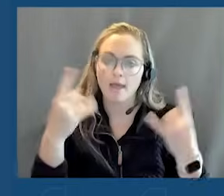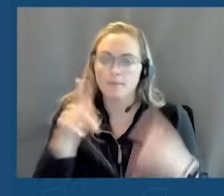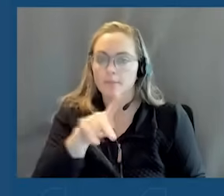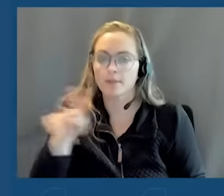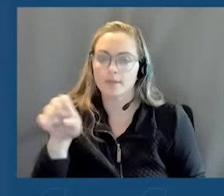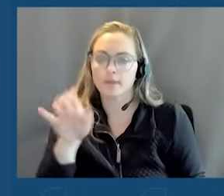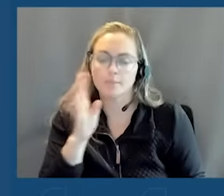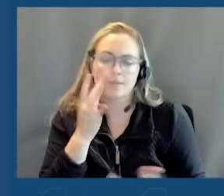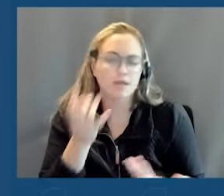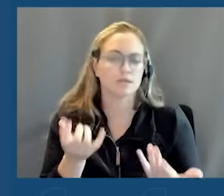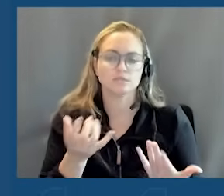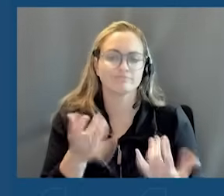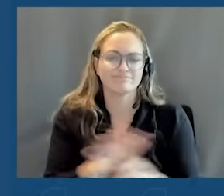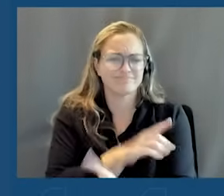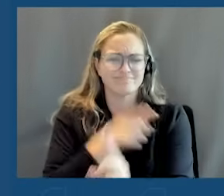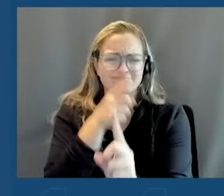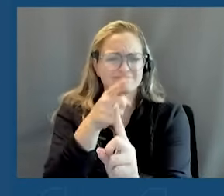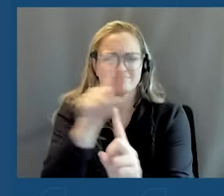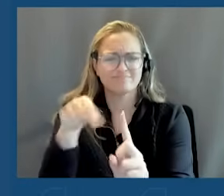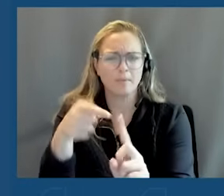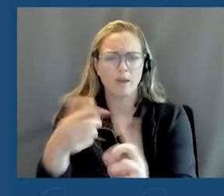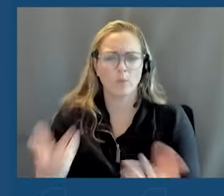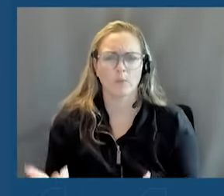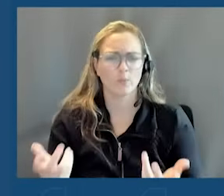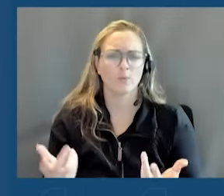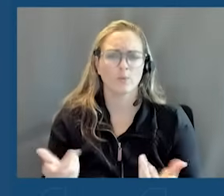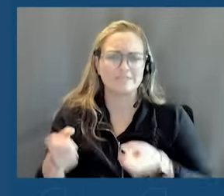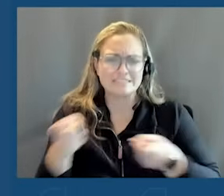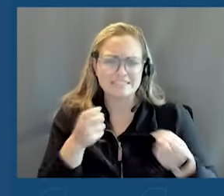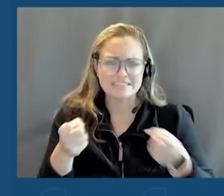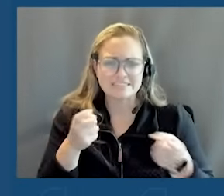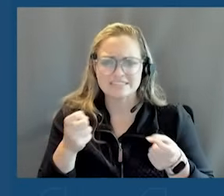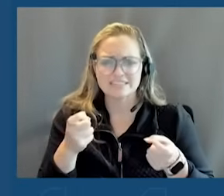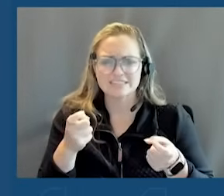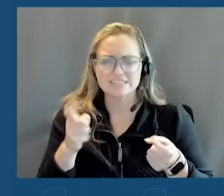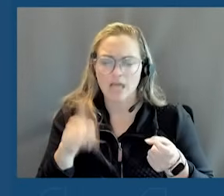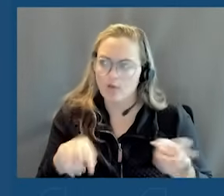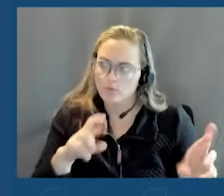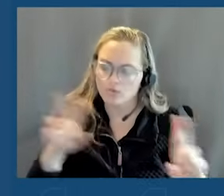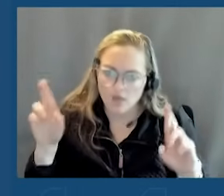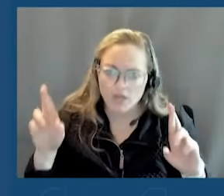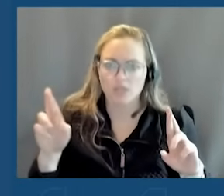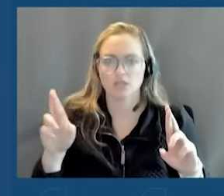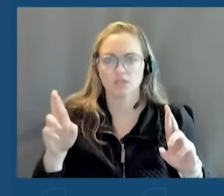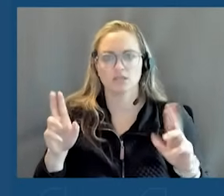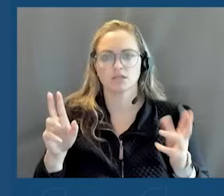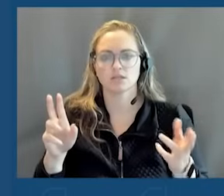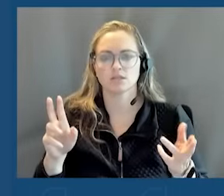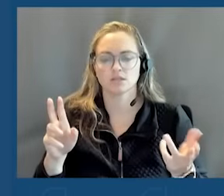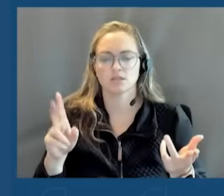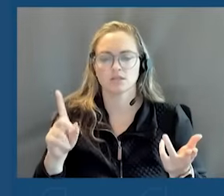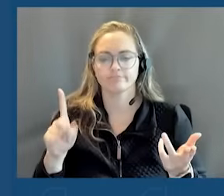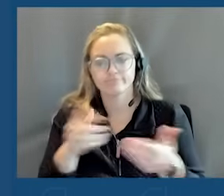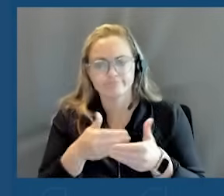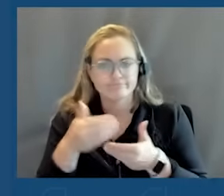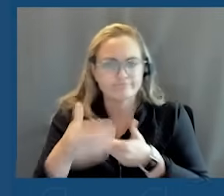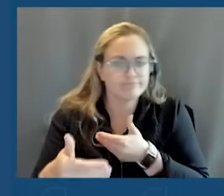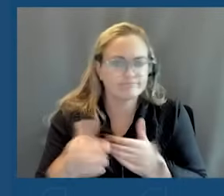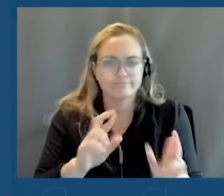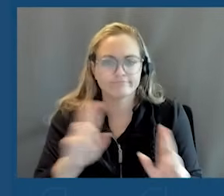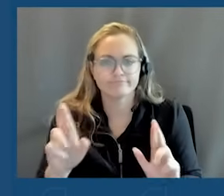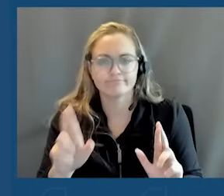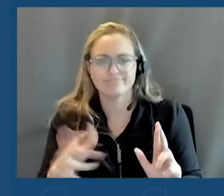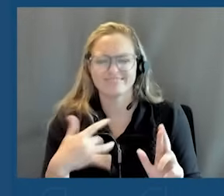because the whole idea of dealing with this is to be preemptive. We get ahead of it, particularly when it comes to our nursing